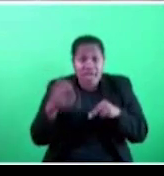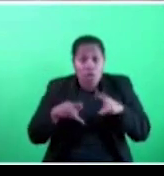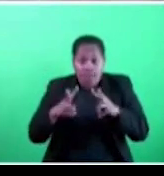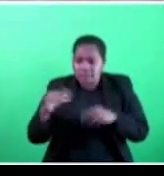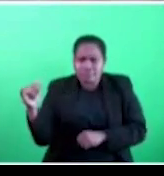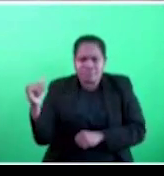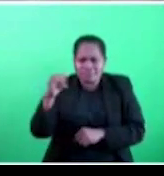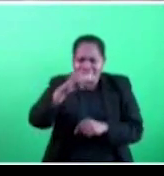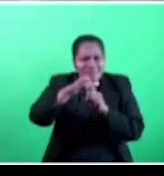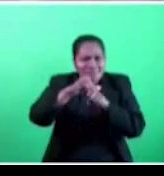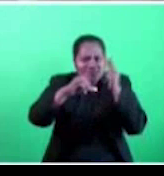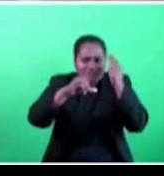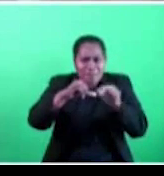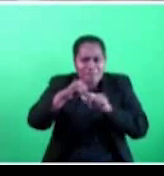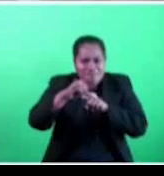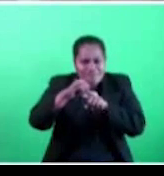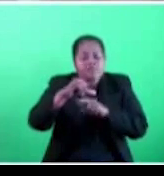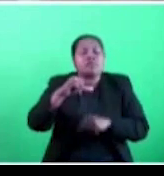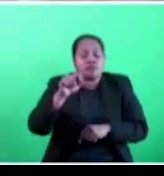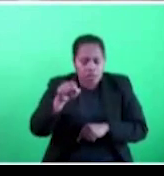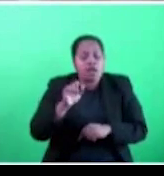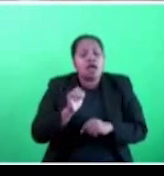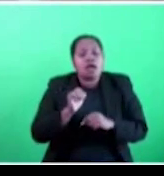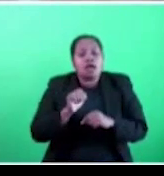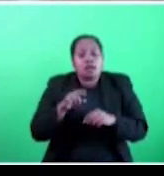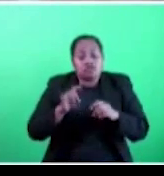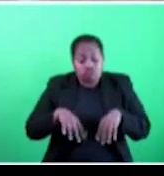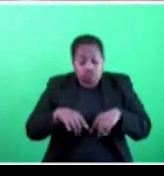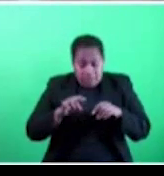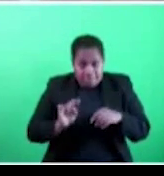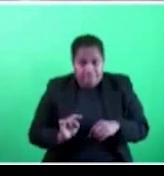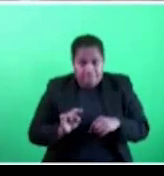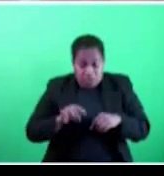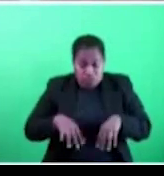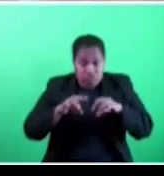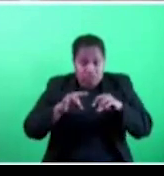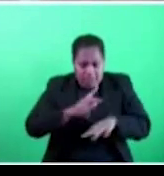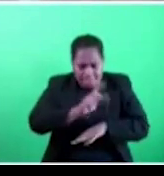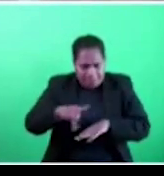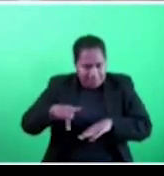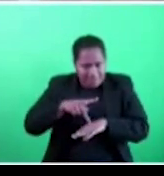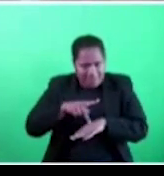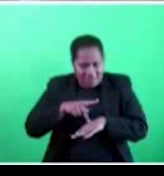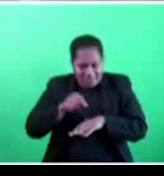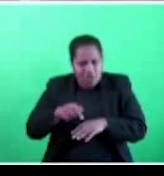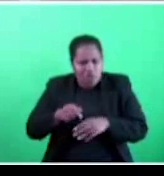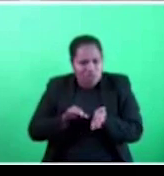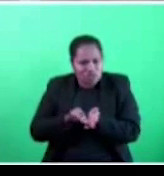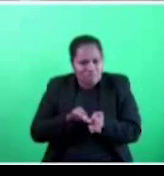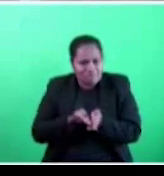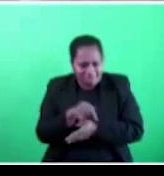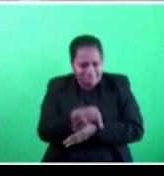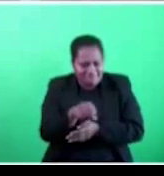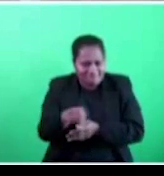the Australia Pacific region to operate the A350 aircraft, even before Australia and New Zealand, a fact that we